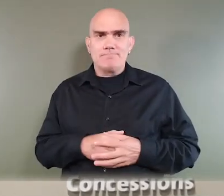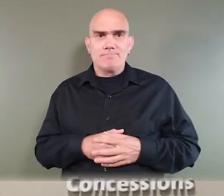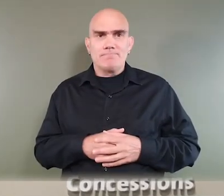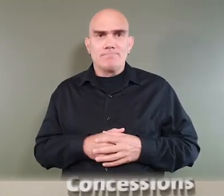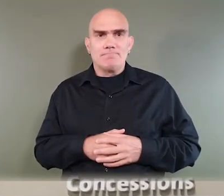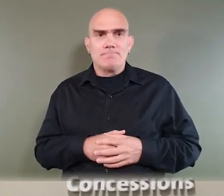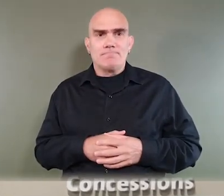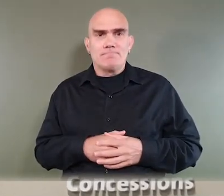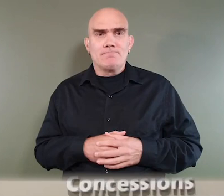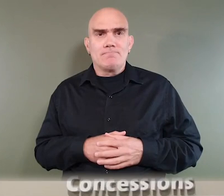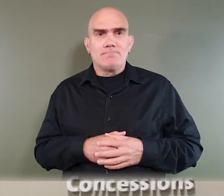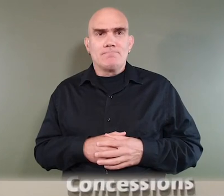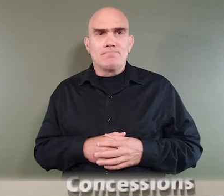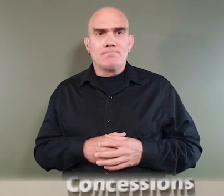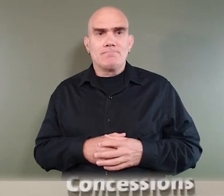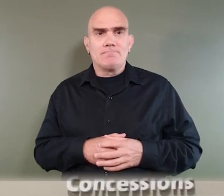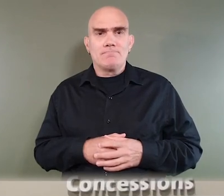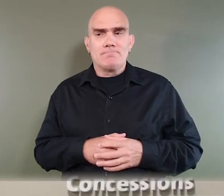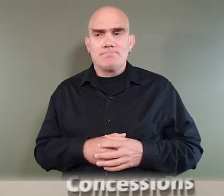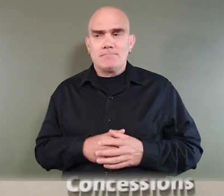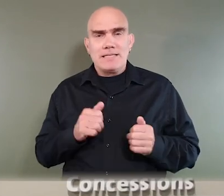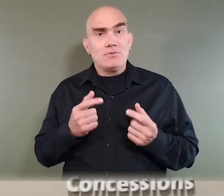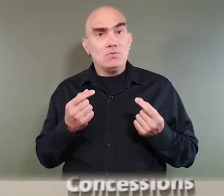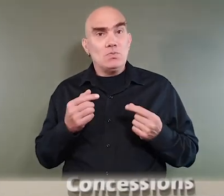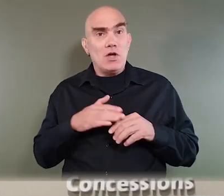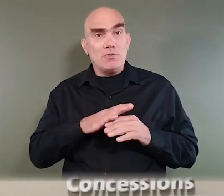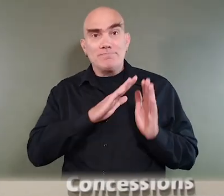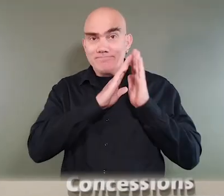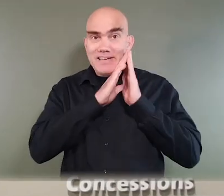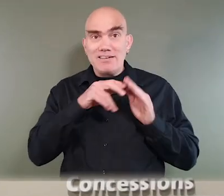This is something you could do sitting on the edge of the bed.